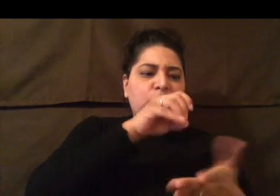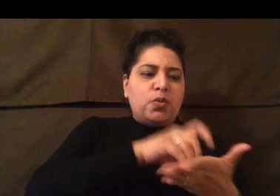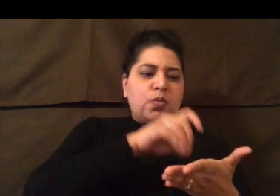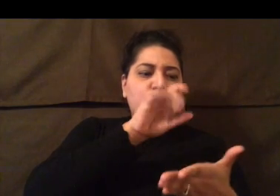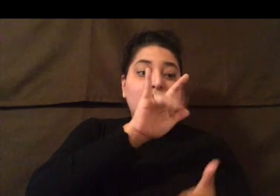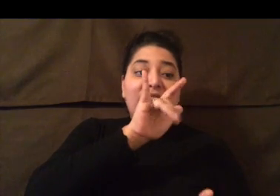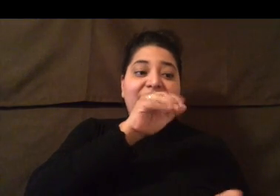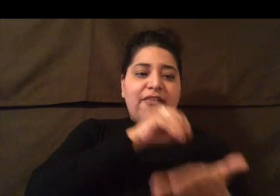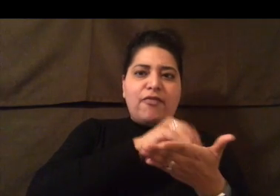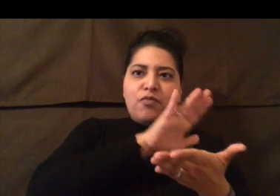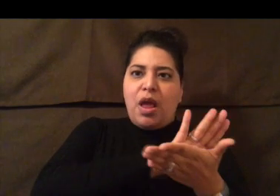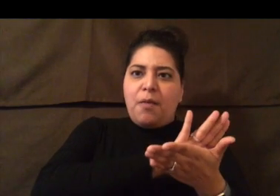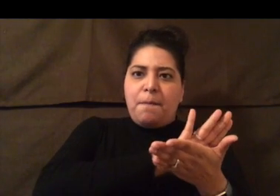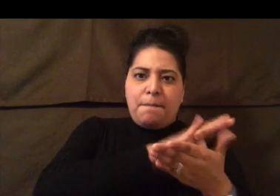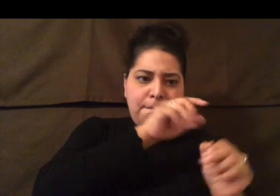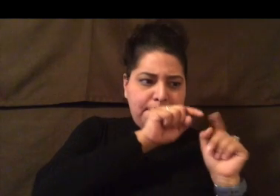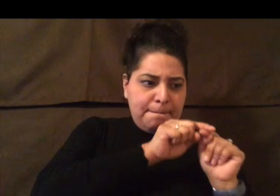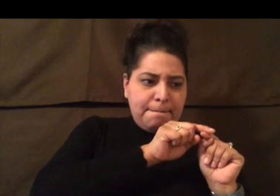$10.25